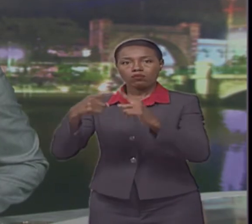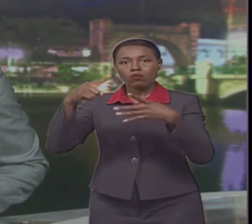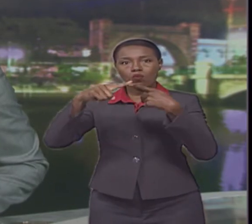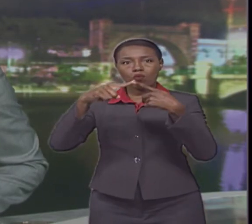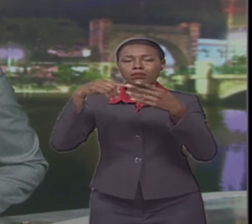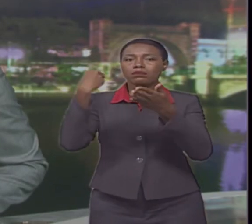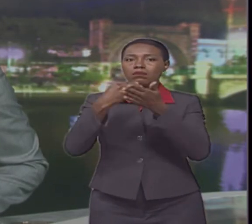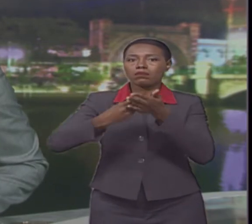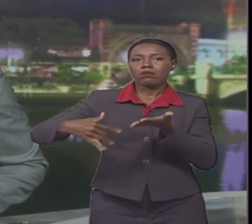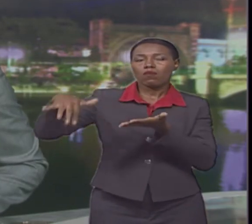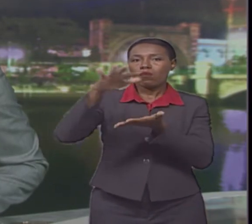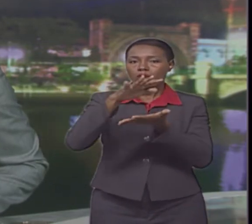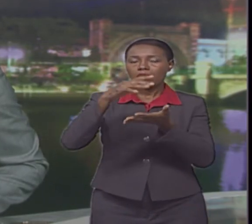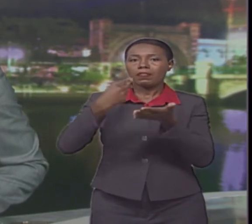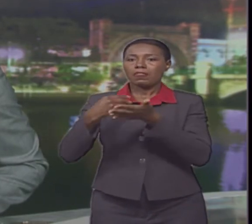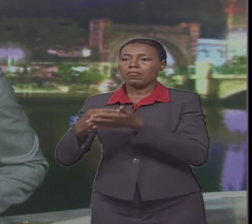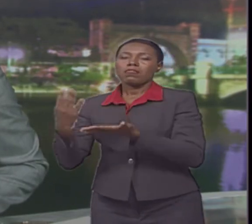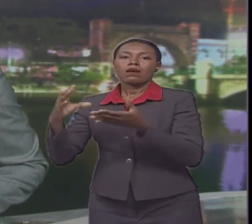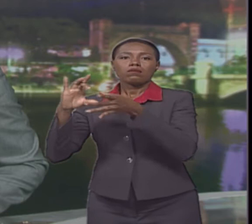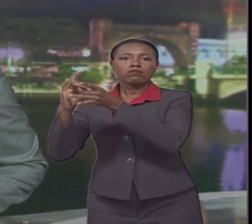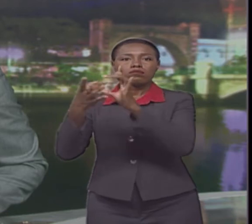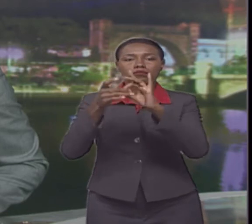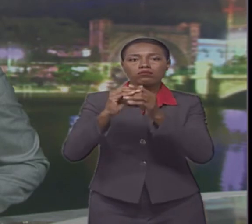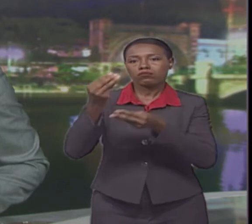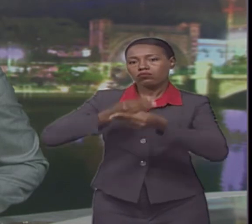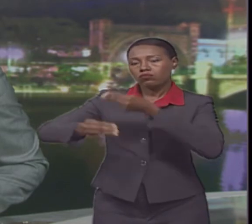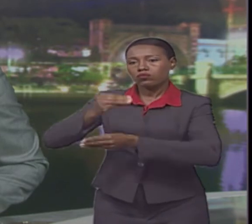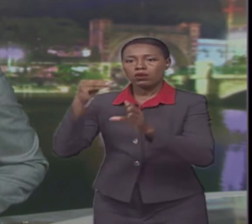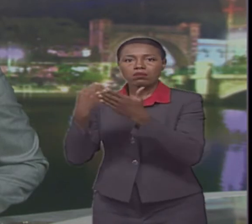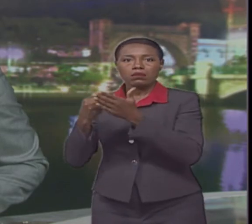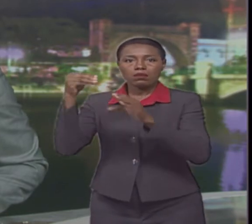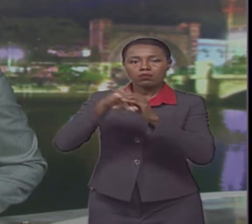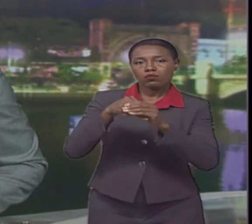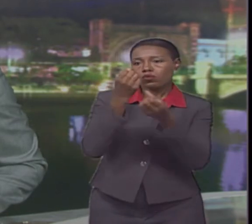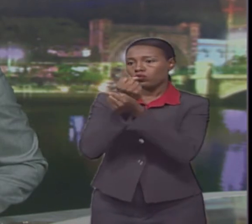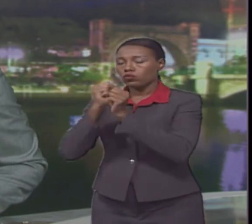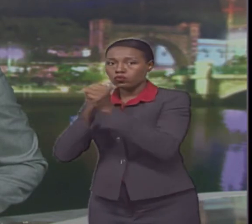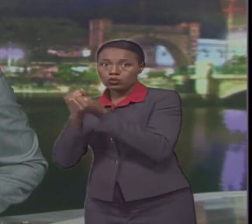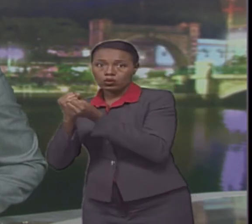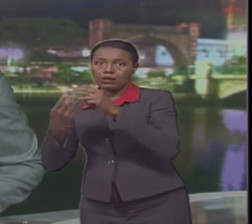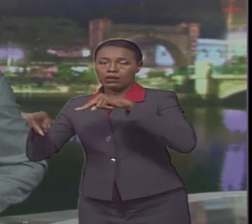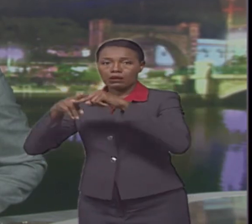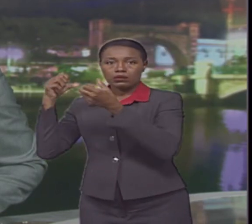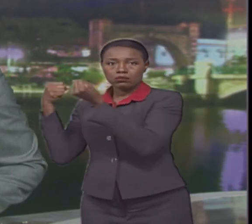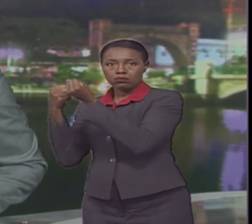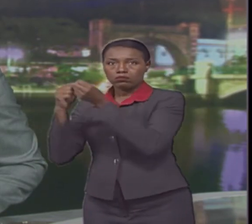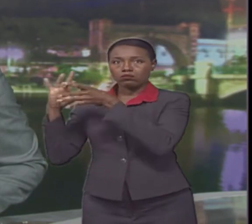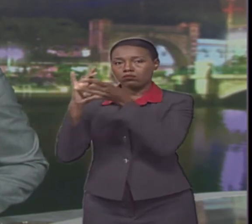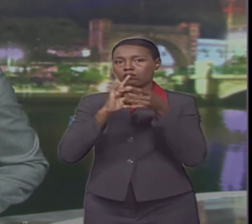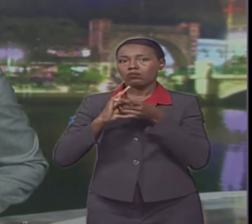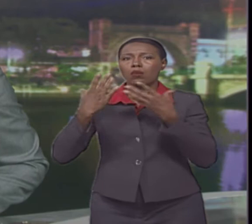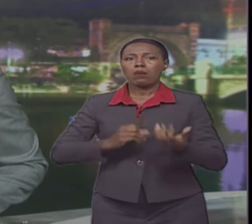prosperity, boosting intra-Commonwealth trade and investment, security, increasing cooperation across security